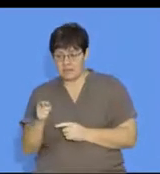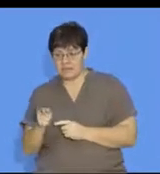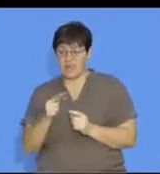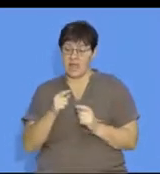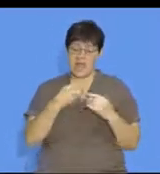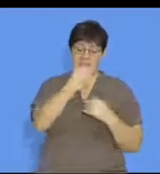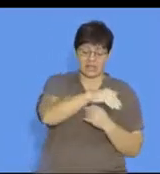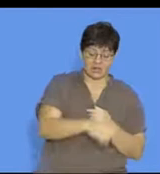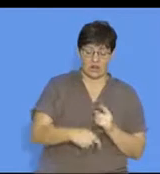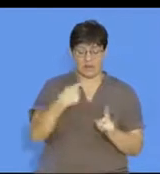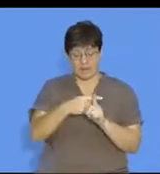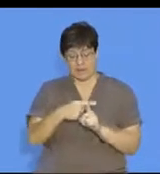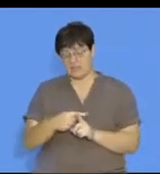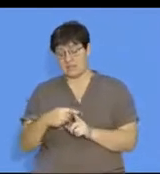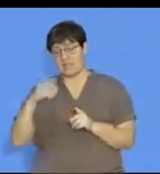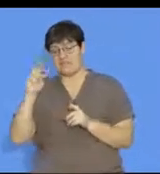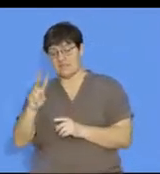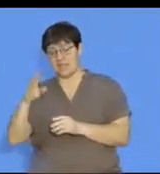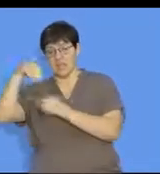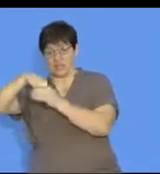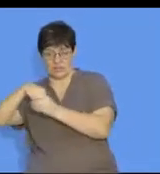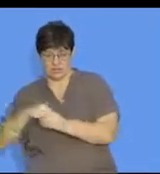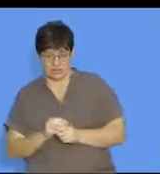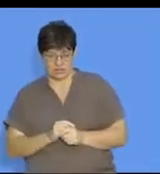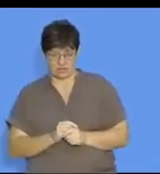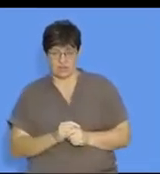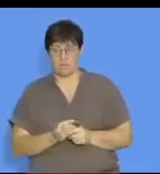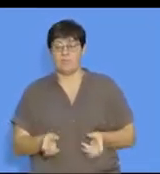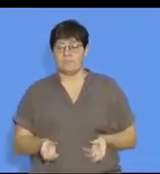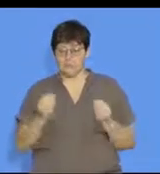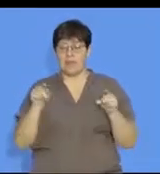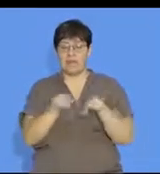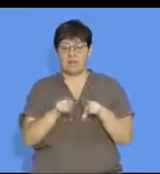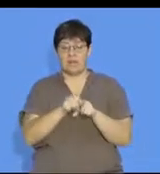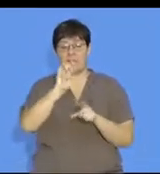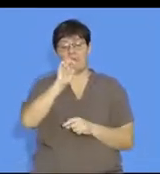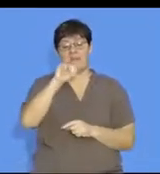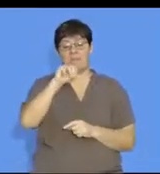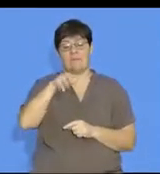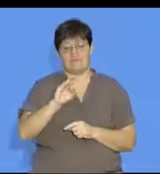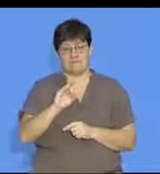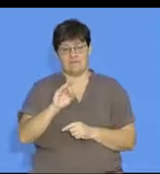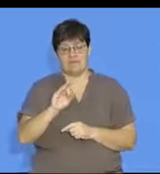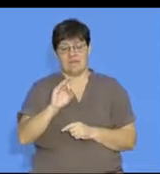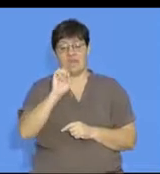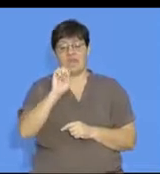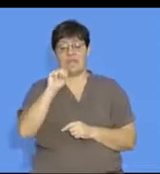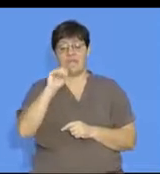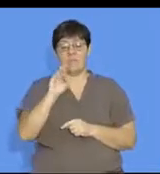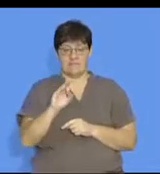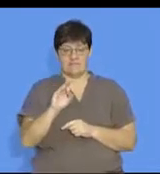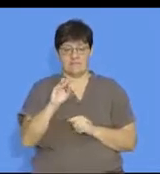external, while that's our V internal. It gives us the maximum voltage, which is equal to the EMF. But